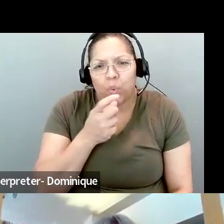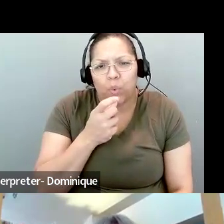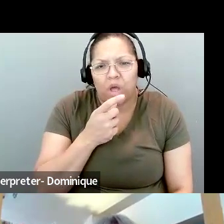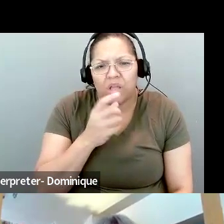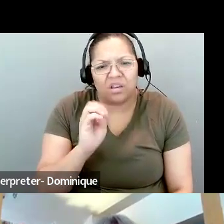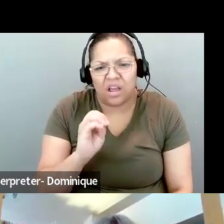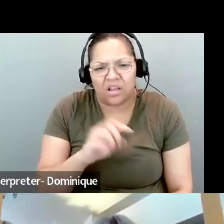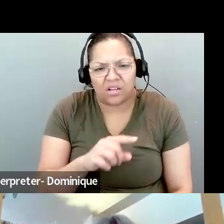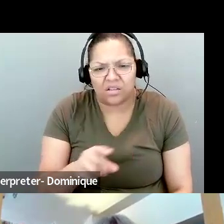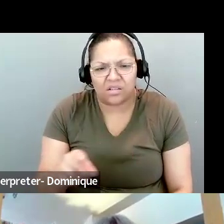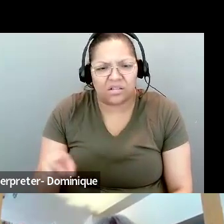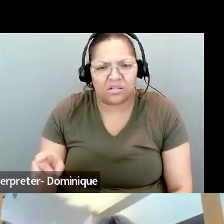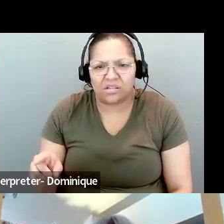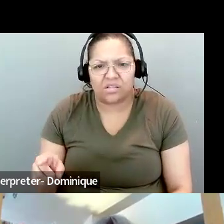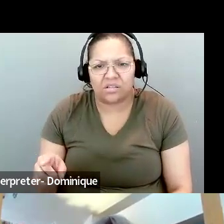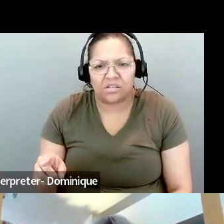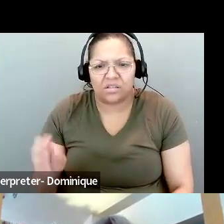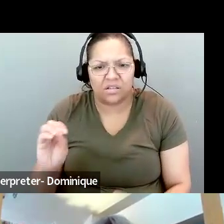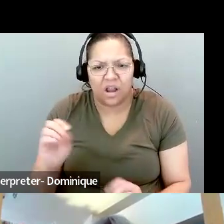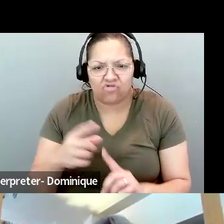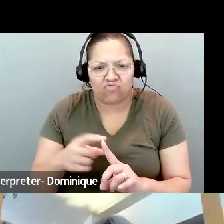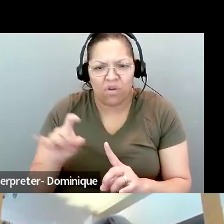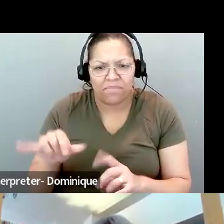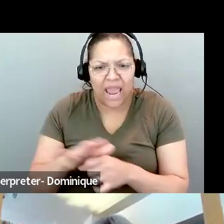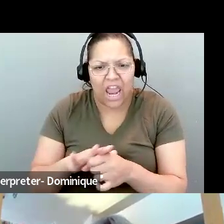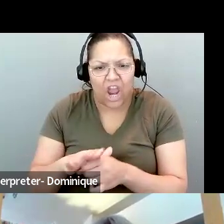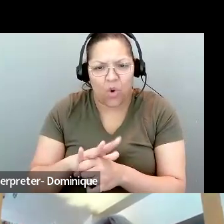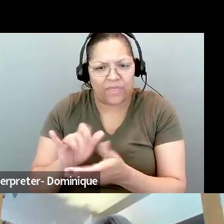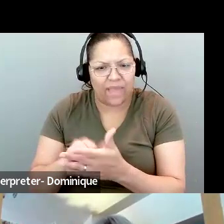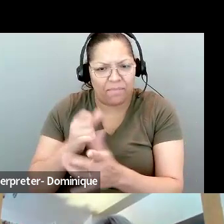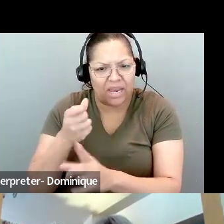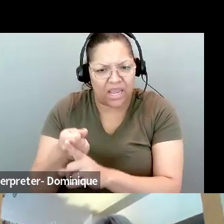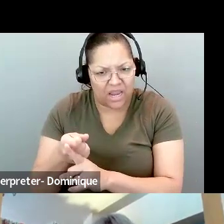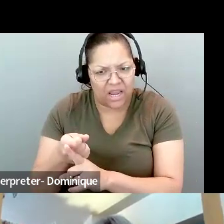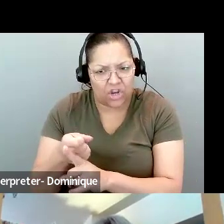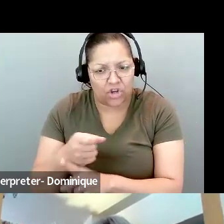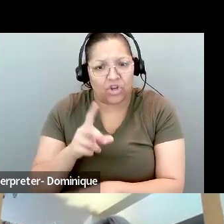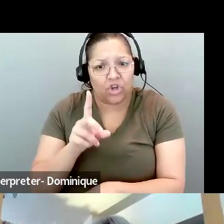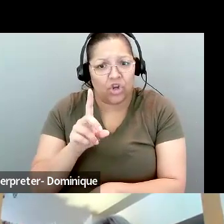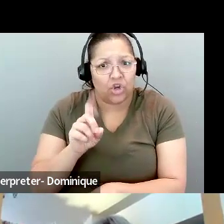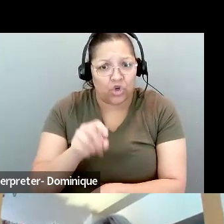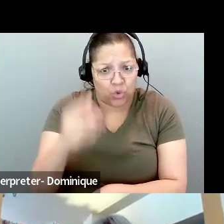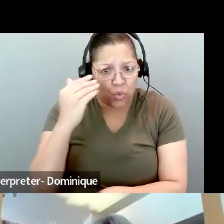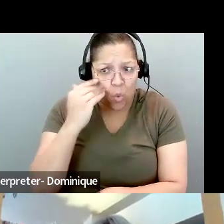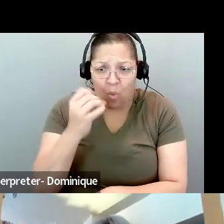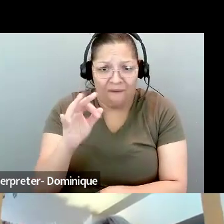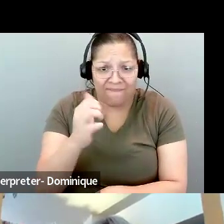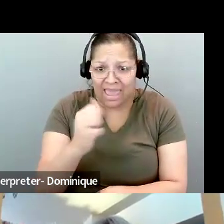nobody's from the areas that have been hit, but anybody that knows of any of the